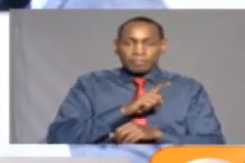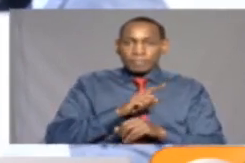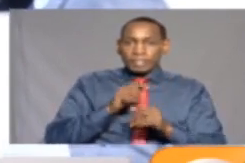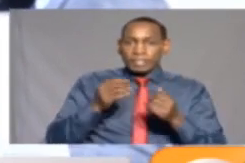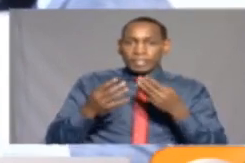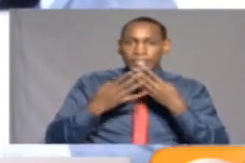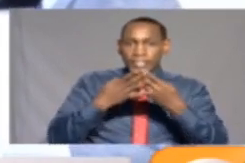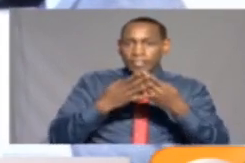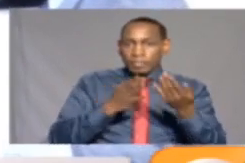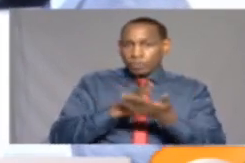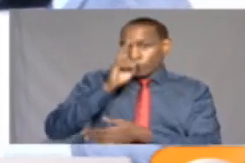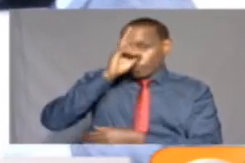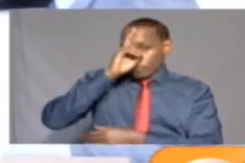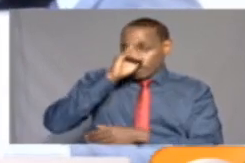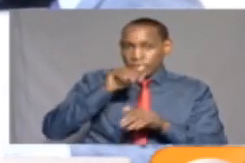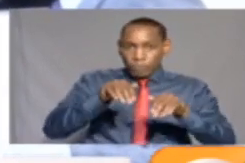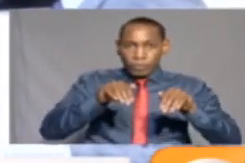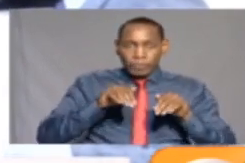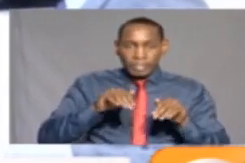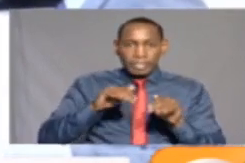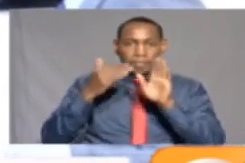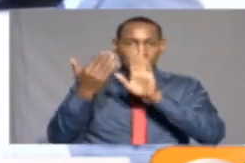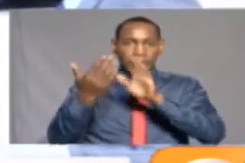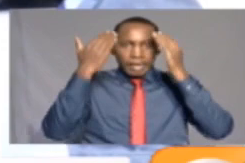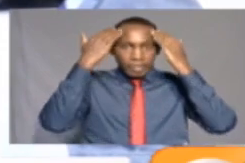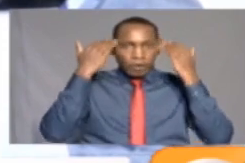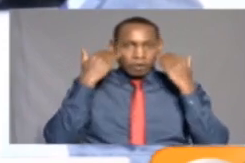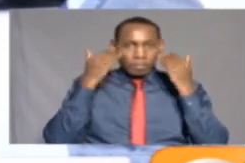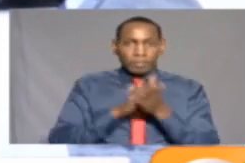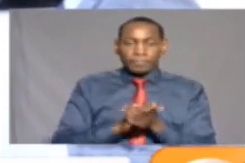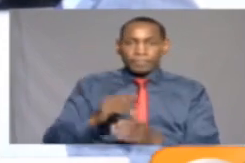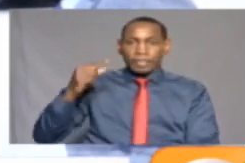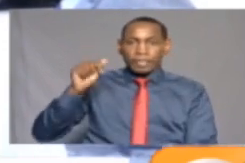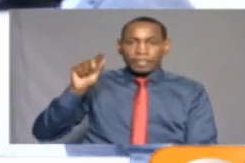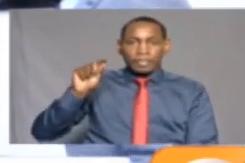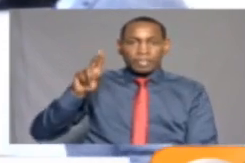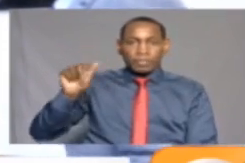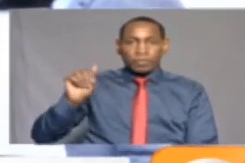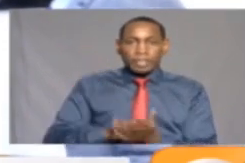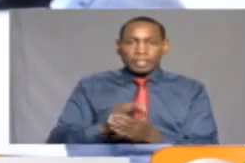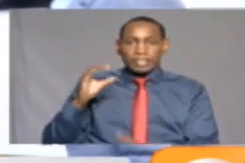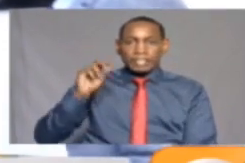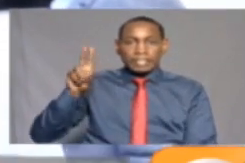been detained by police awaiting trial. Patrick Gatua, Citizen TV.